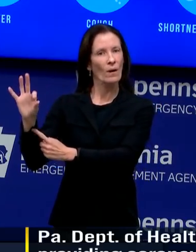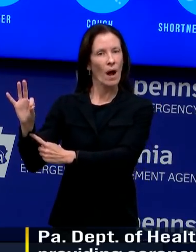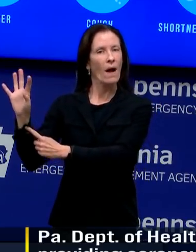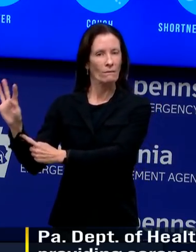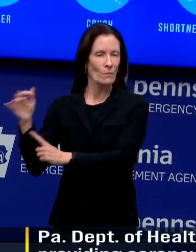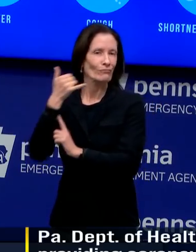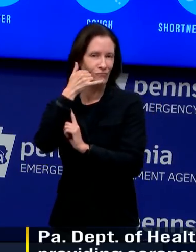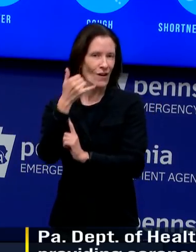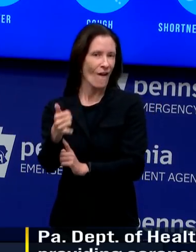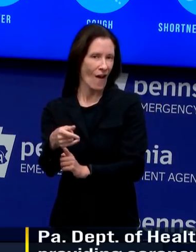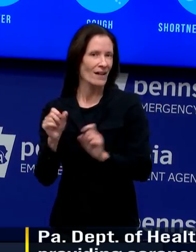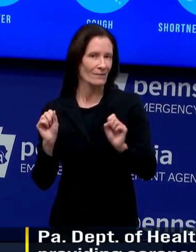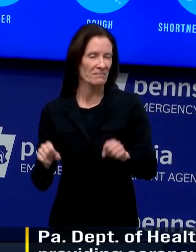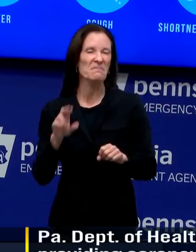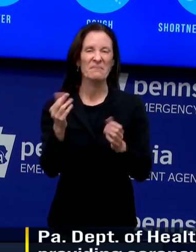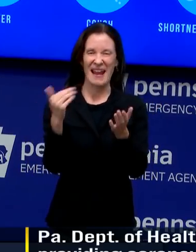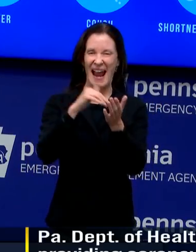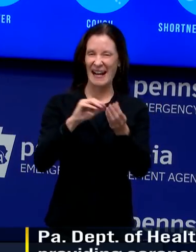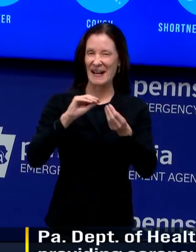1-855-284-2494. Again,